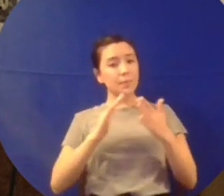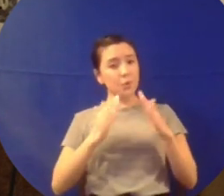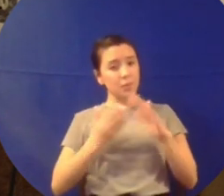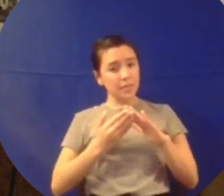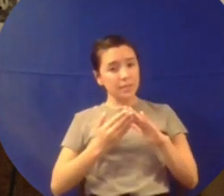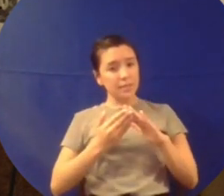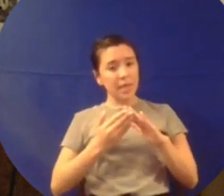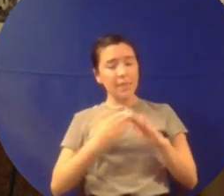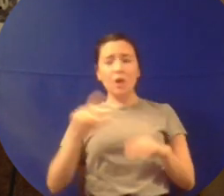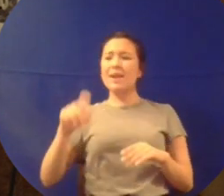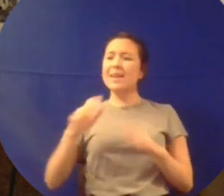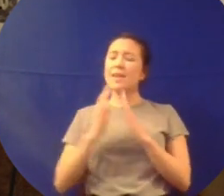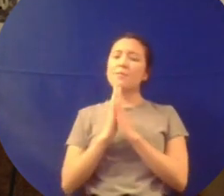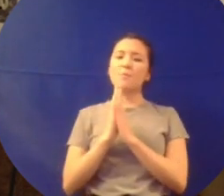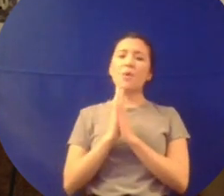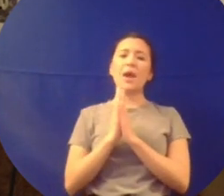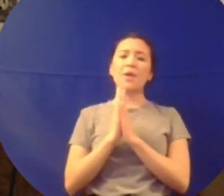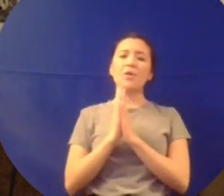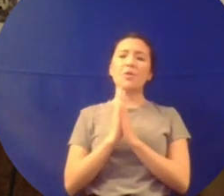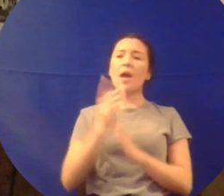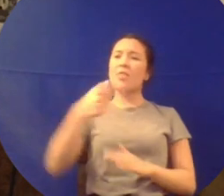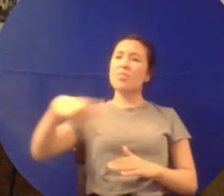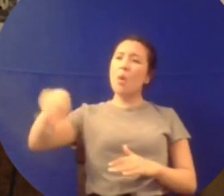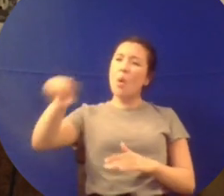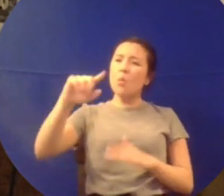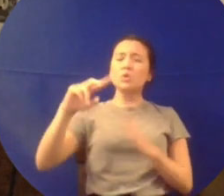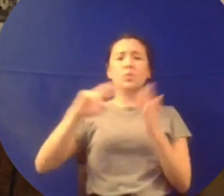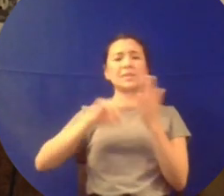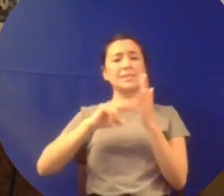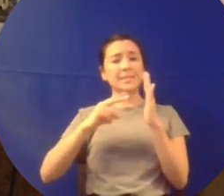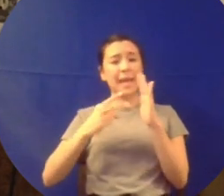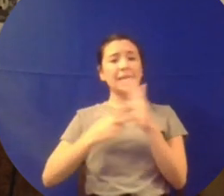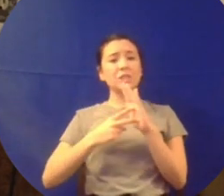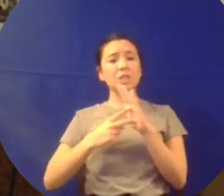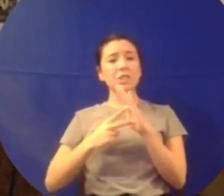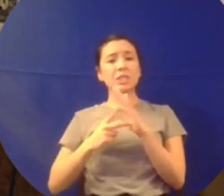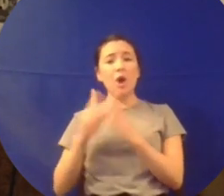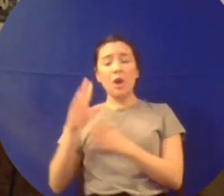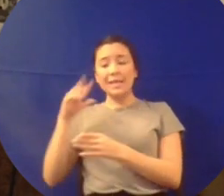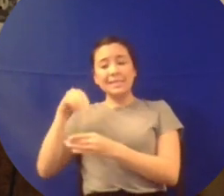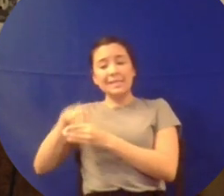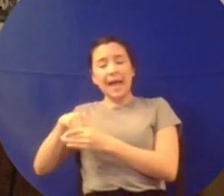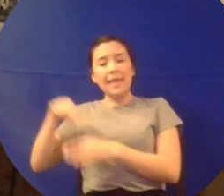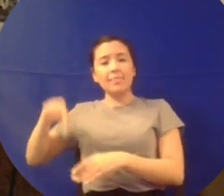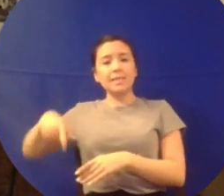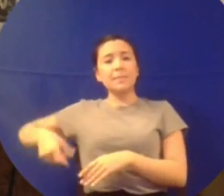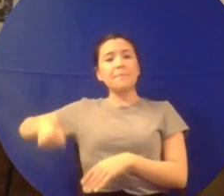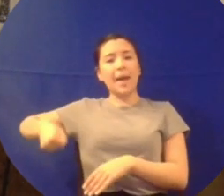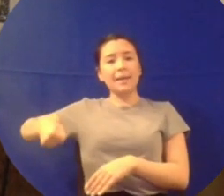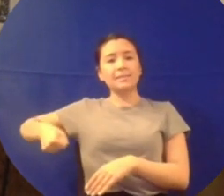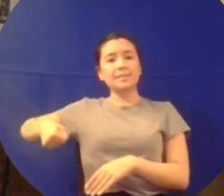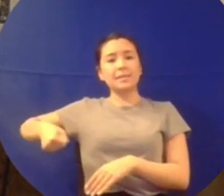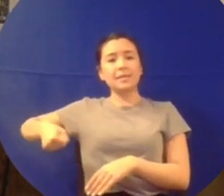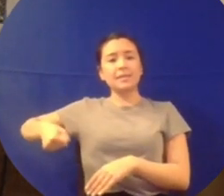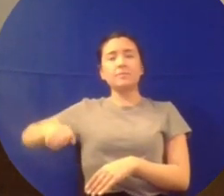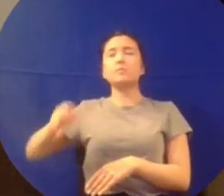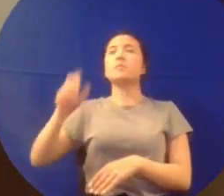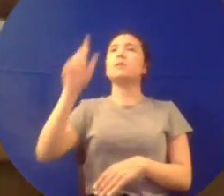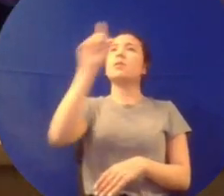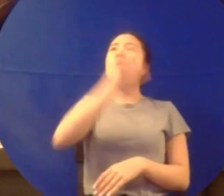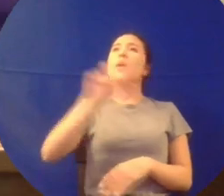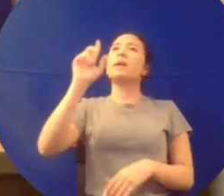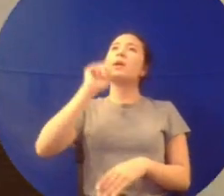are in need of prayer and those whose intentions are contained in this basket, let us pray to the